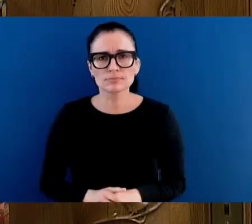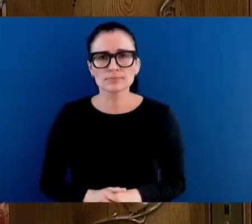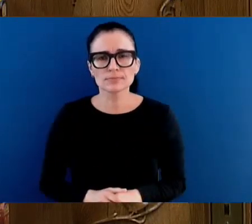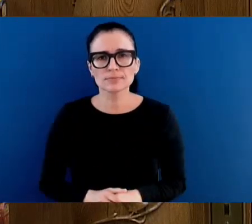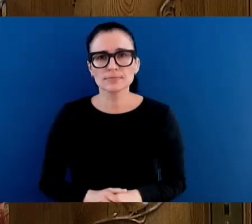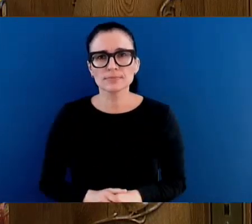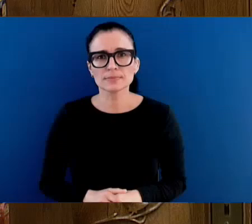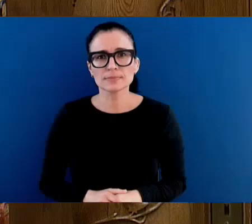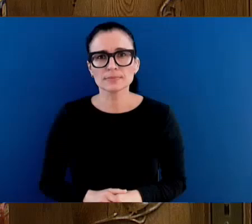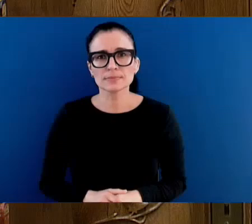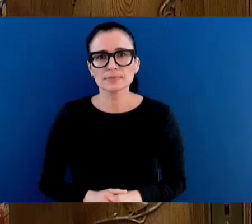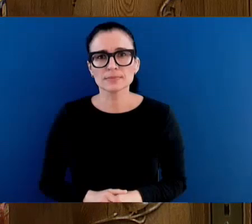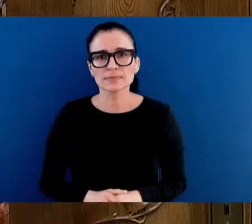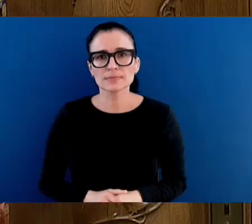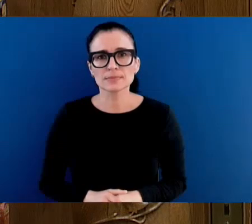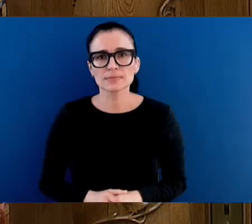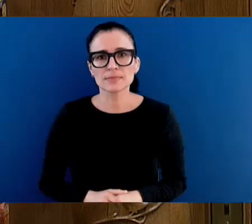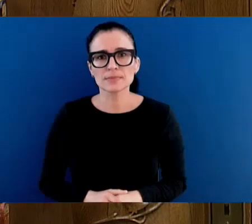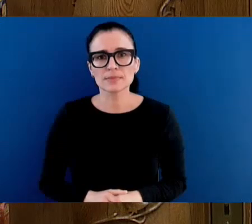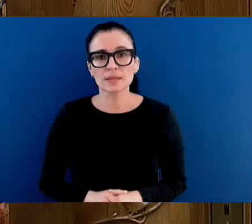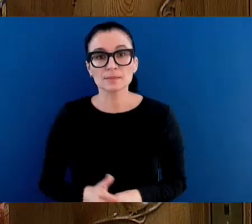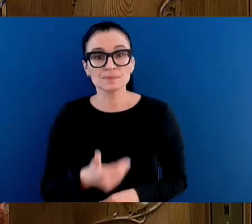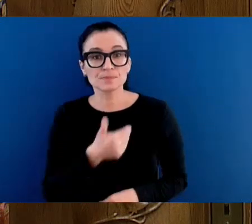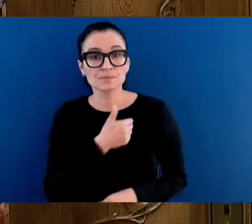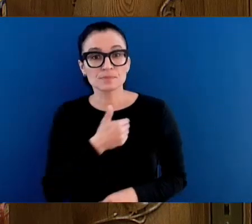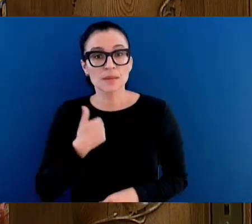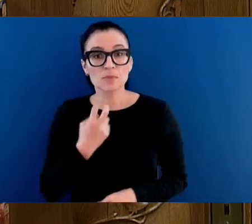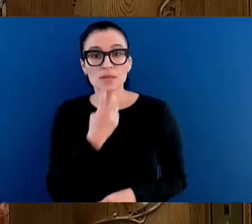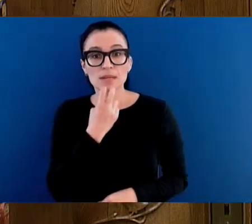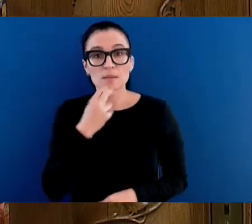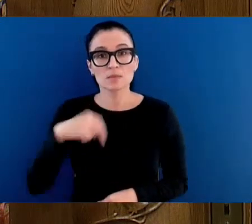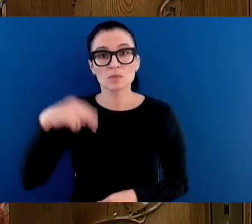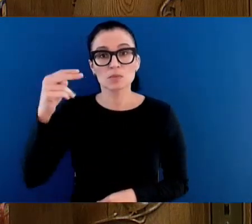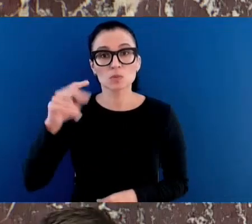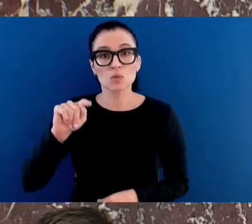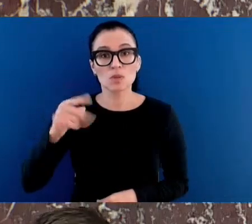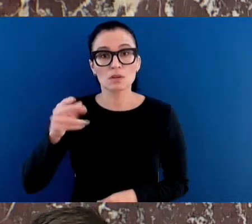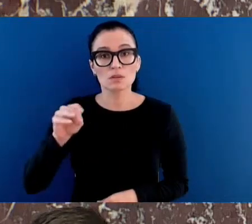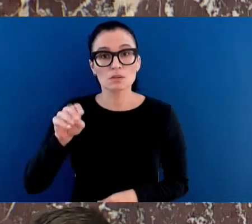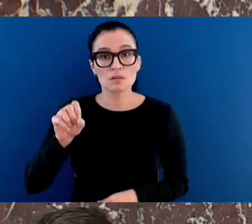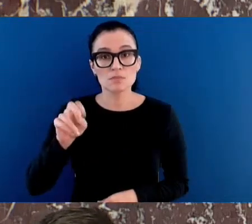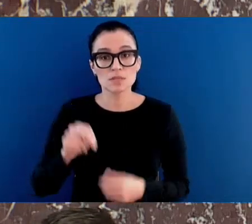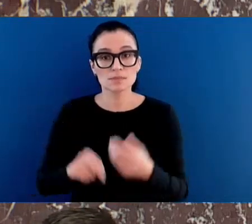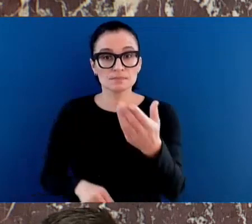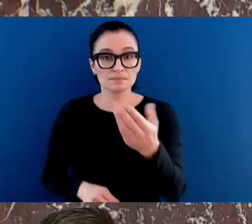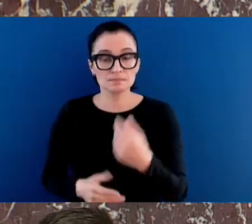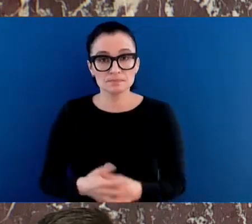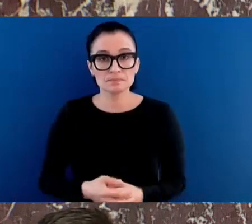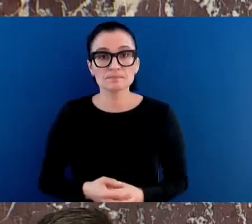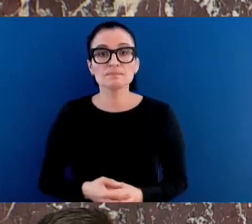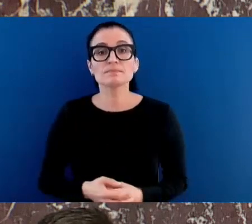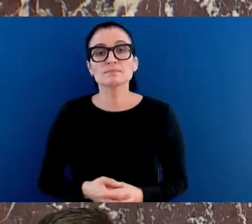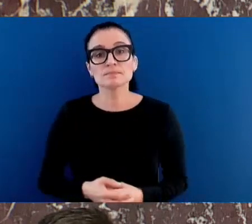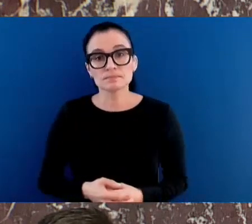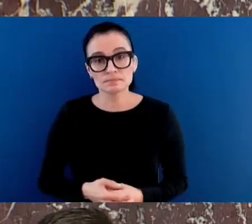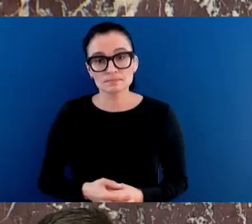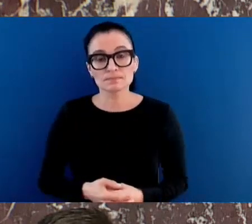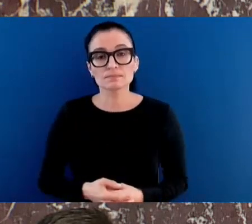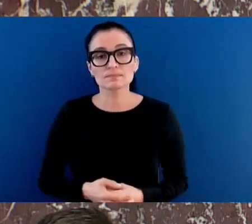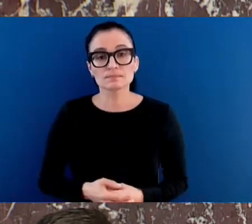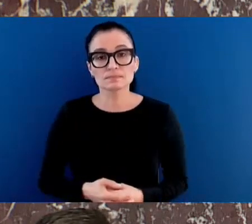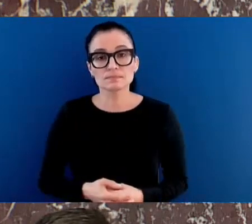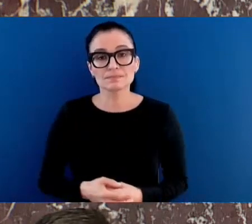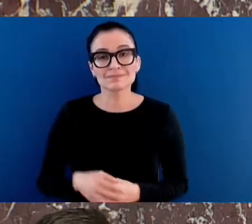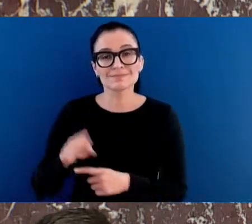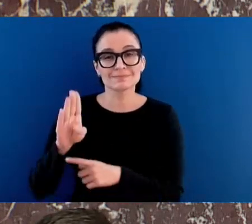Member for Kamloops North Thompson. Thank you, Mr. Speaker. Well, BC United fully supports local news and the critical role that they play in